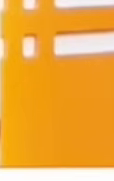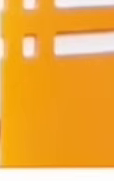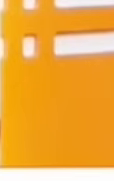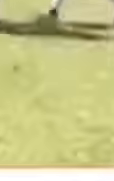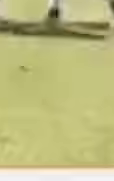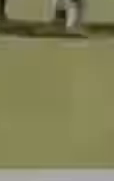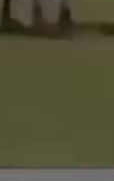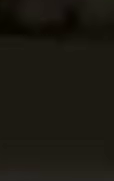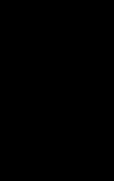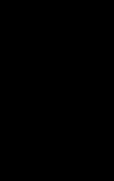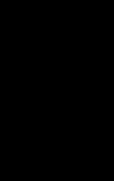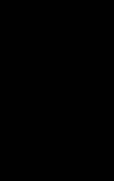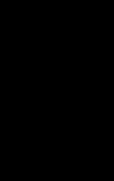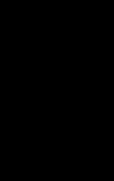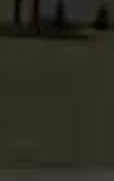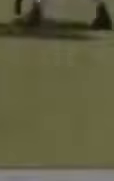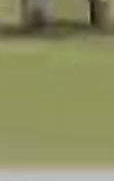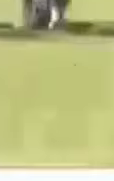H3.